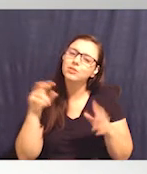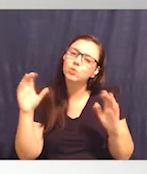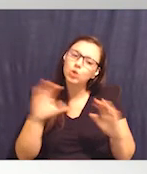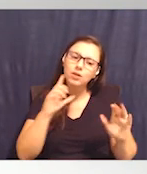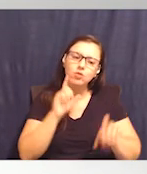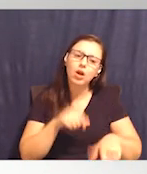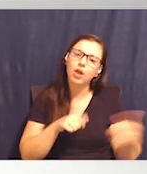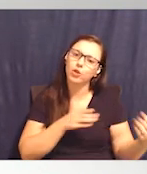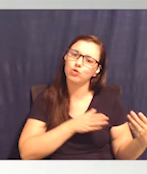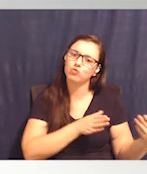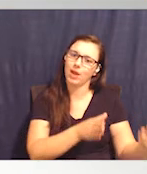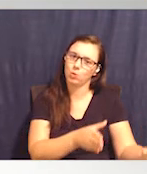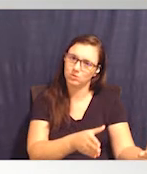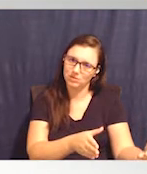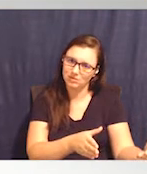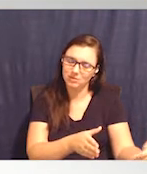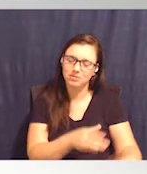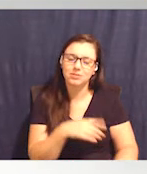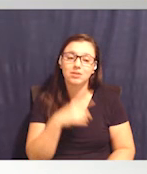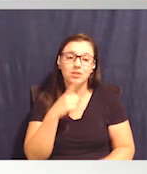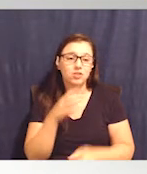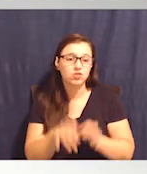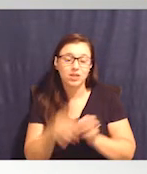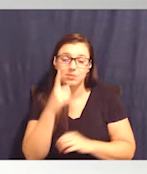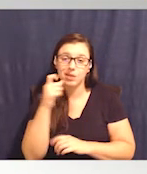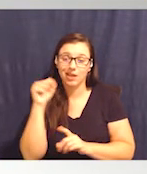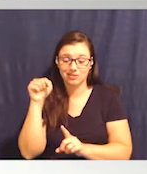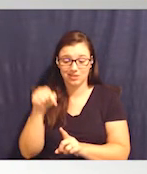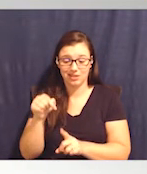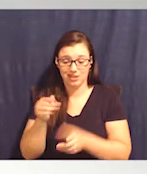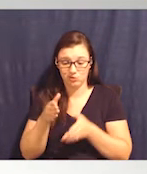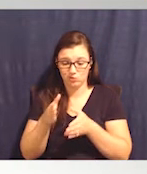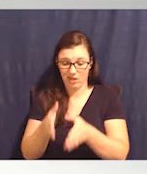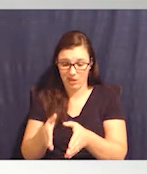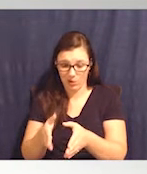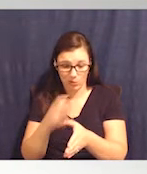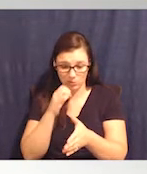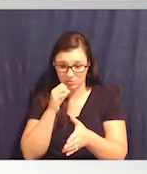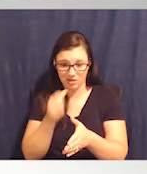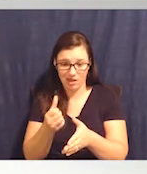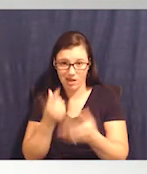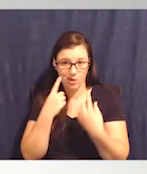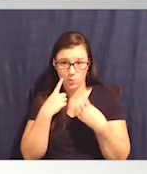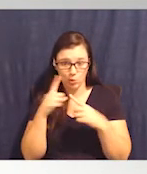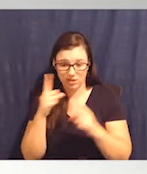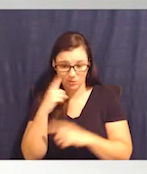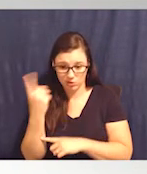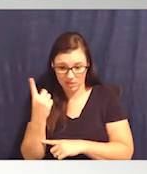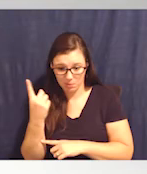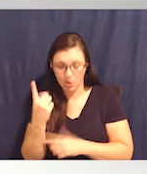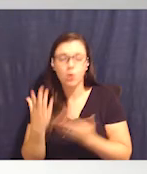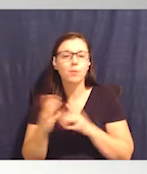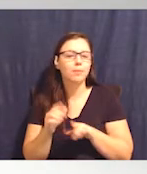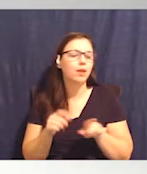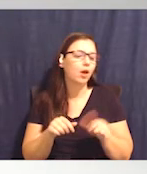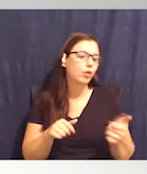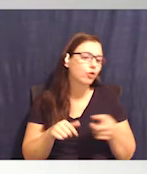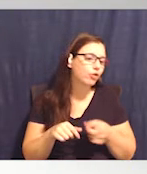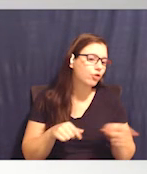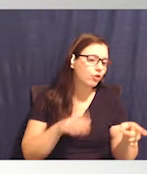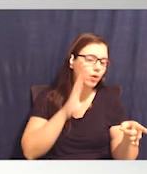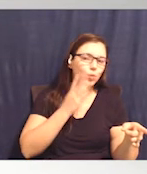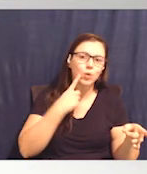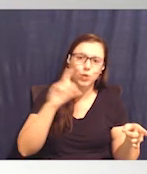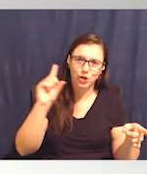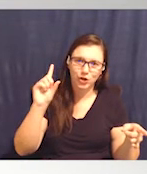because this route is not working for somebody, maybe this route will. The point is, what's your goal and